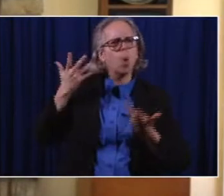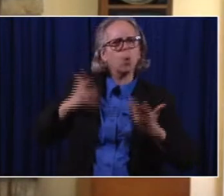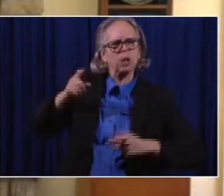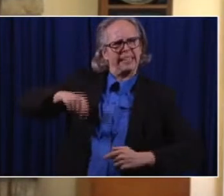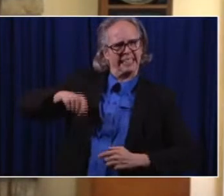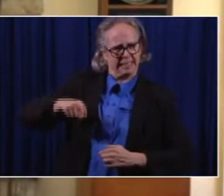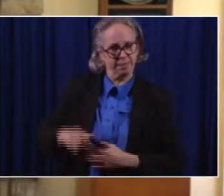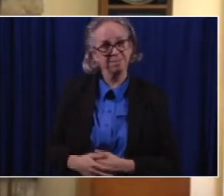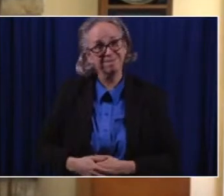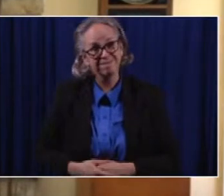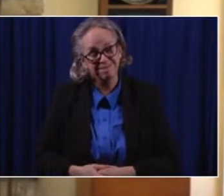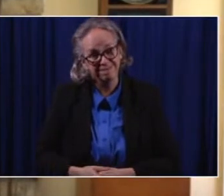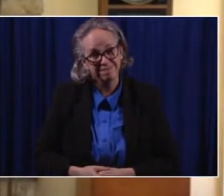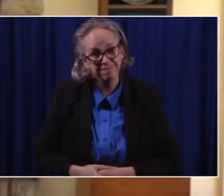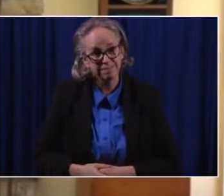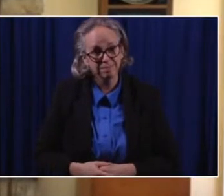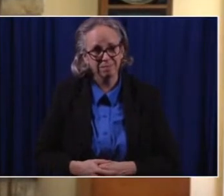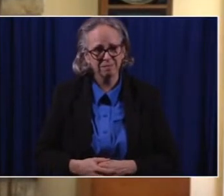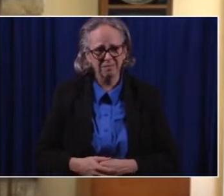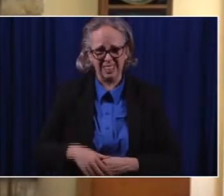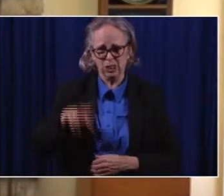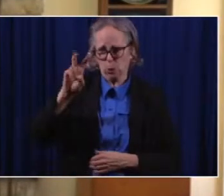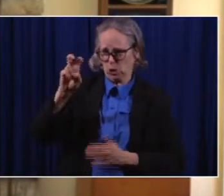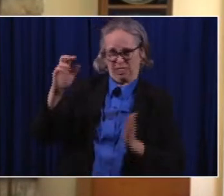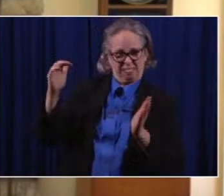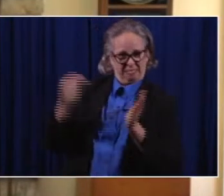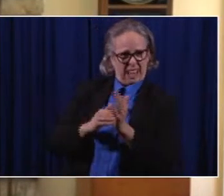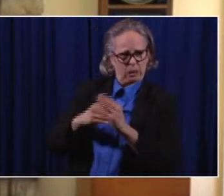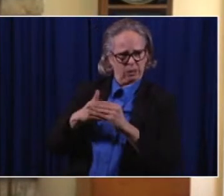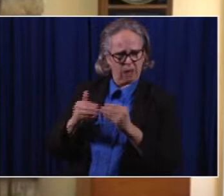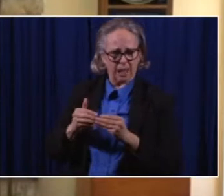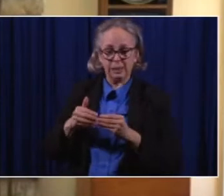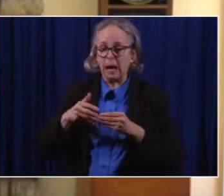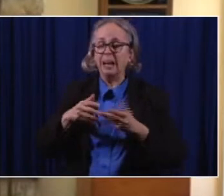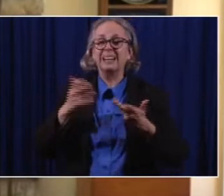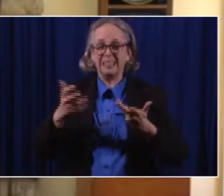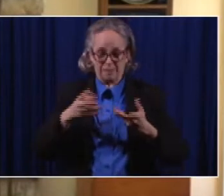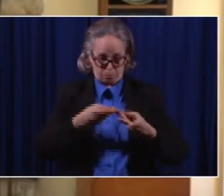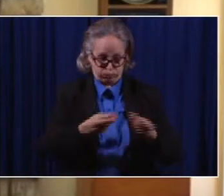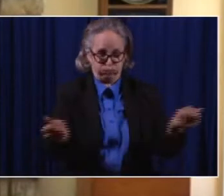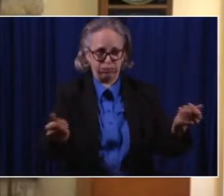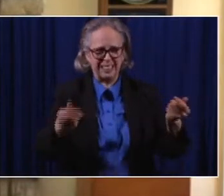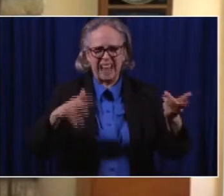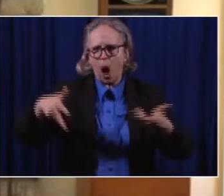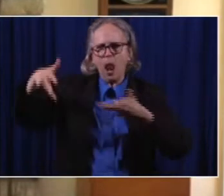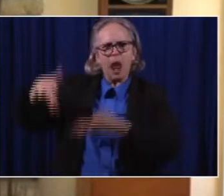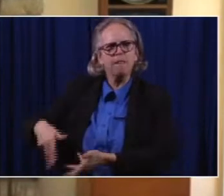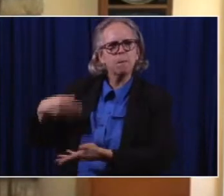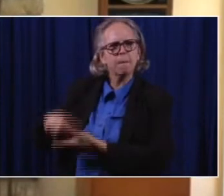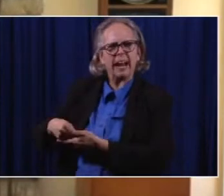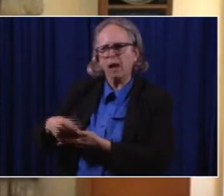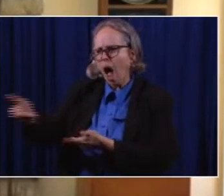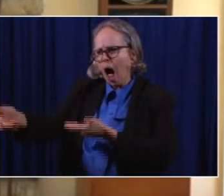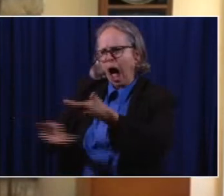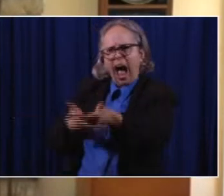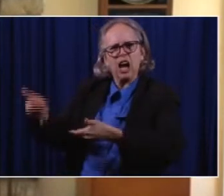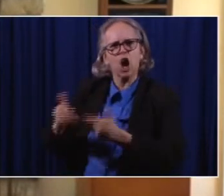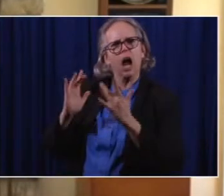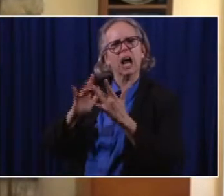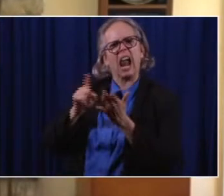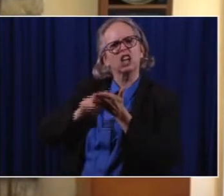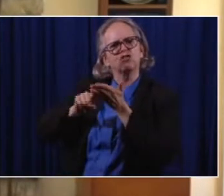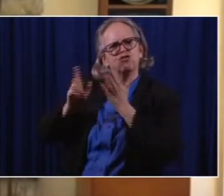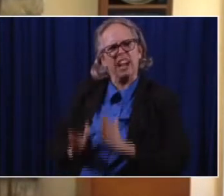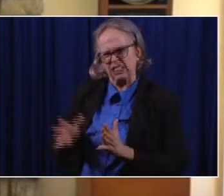hire contact tracers to support local health departments. We'll do this at the state level, but then they are available to surge